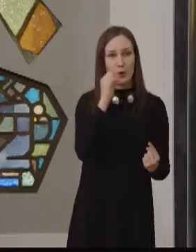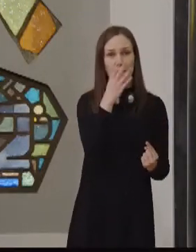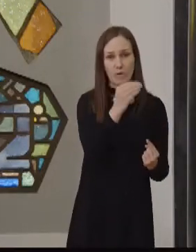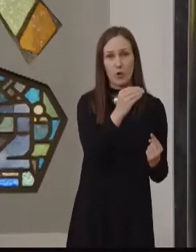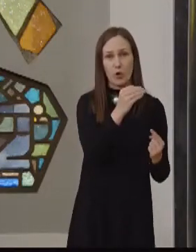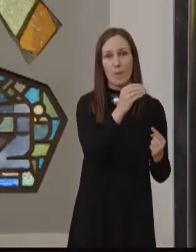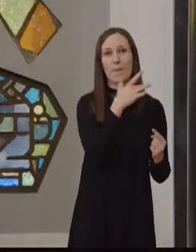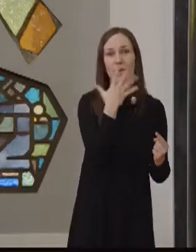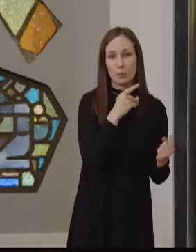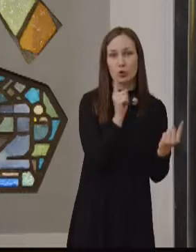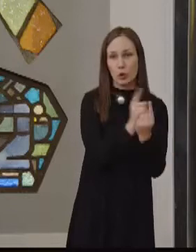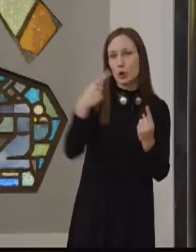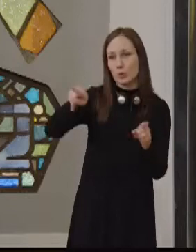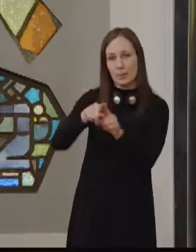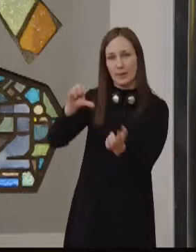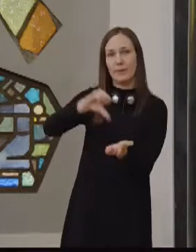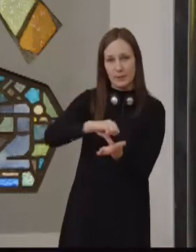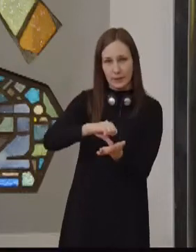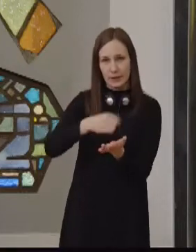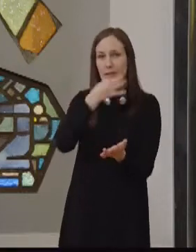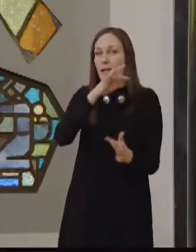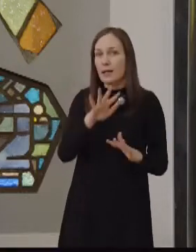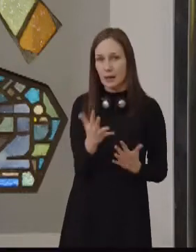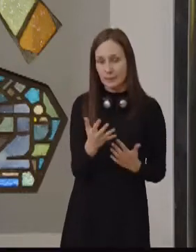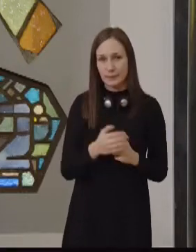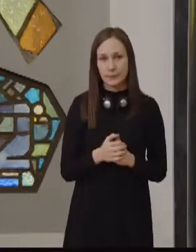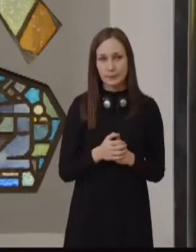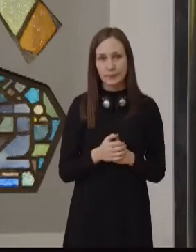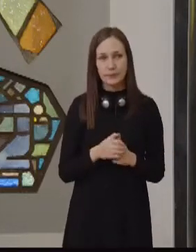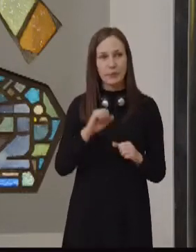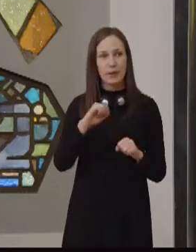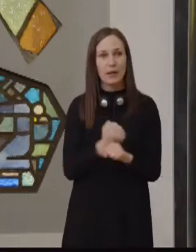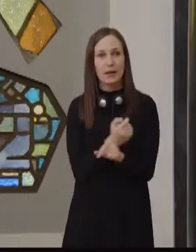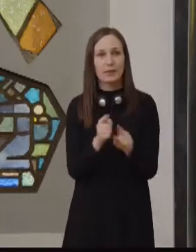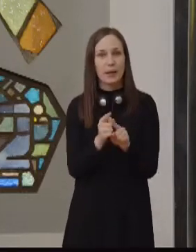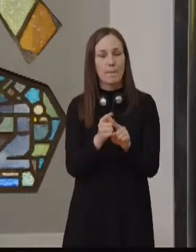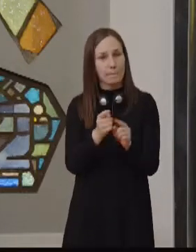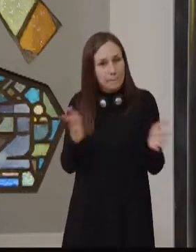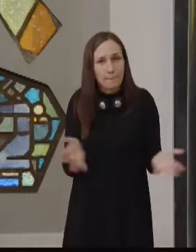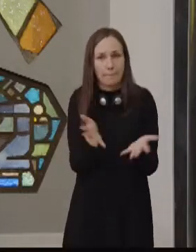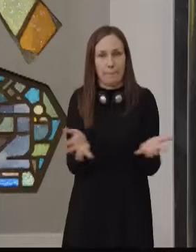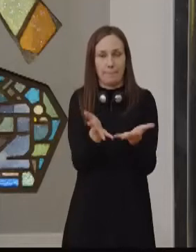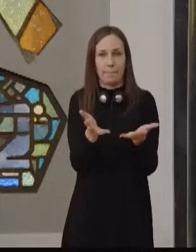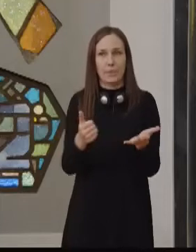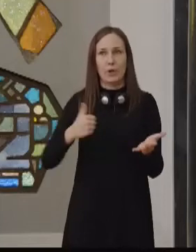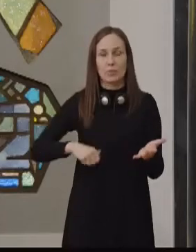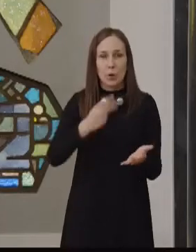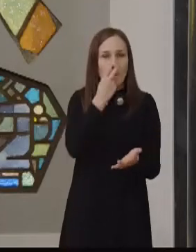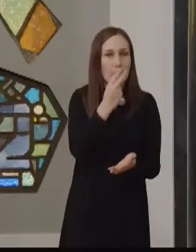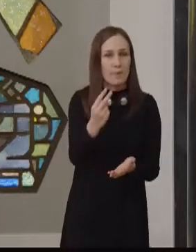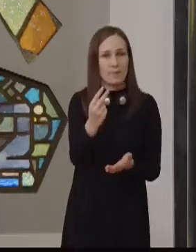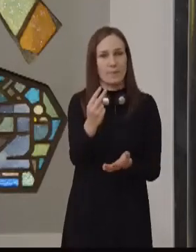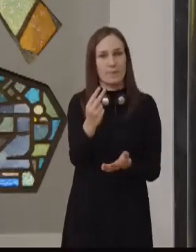This week, we had a meeting with a Social Democrat political group, and it seems that we need